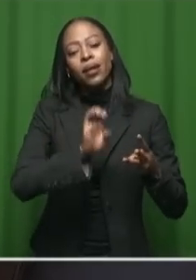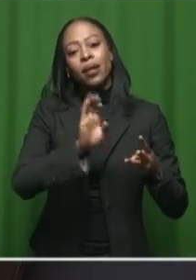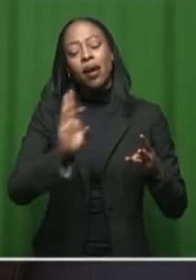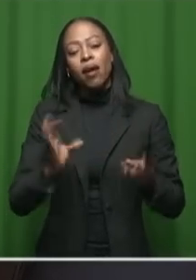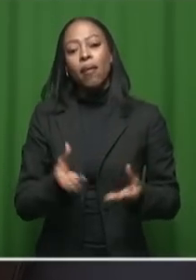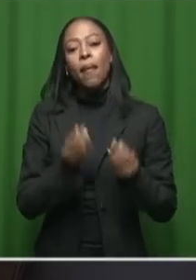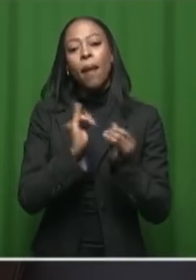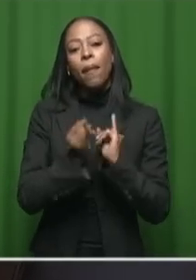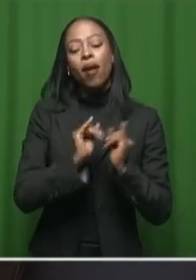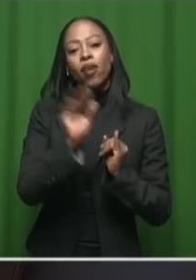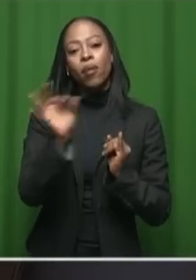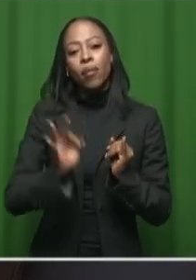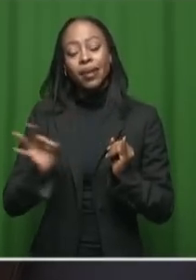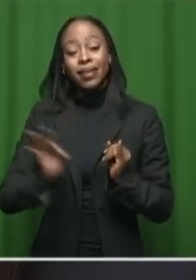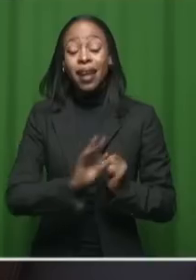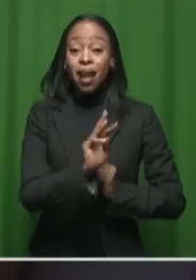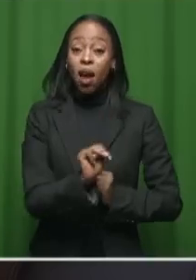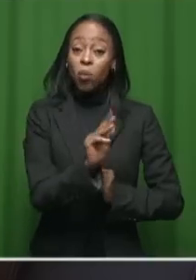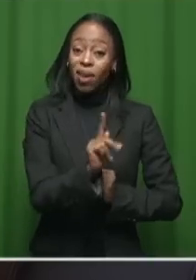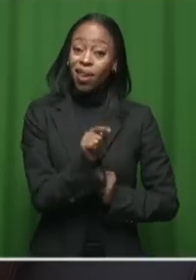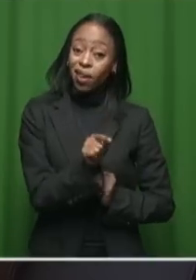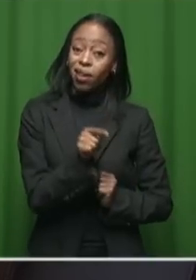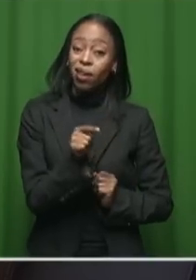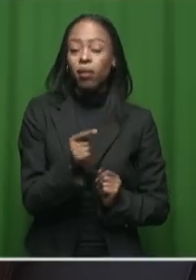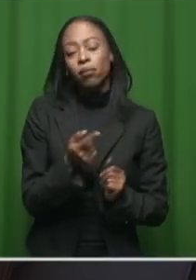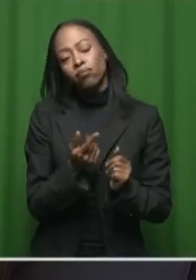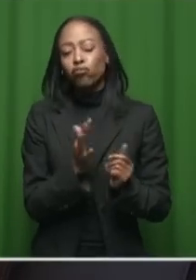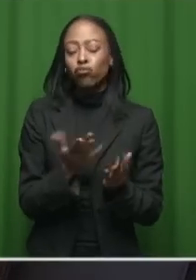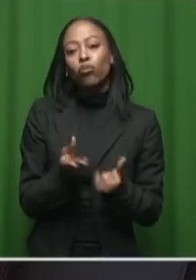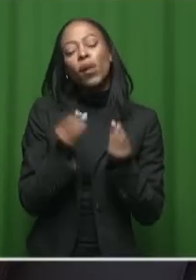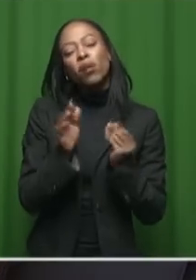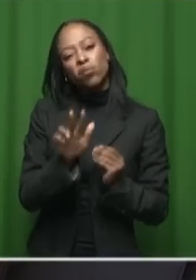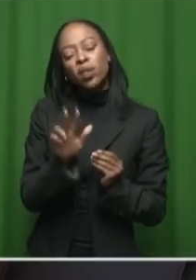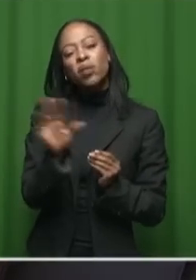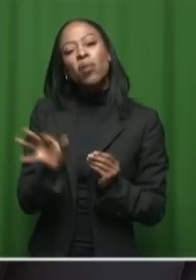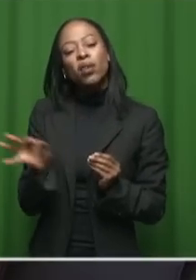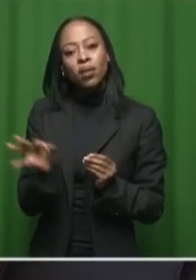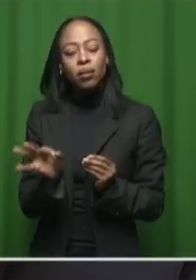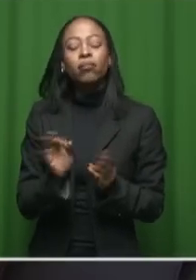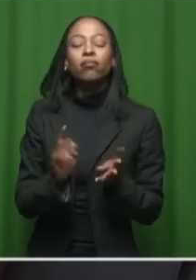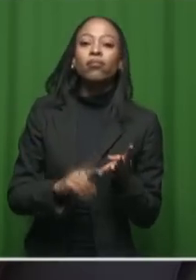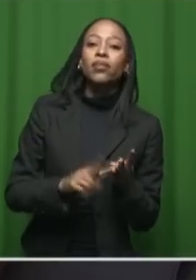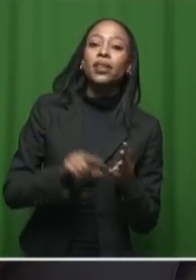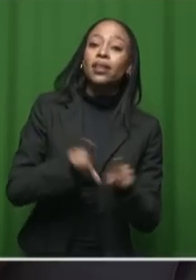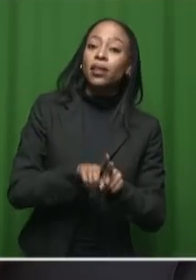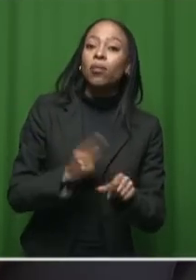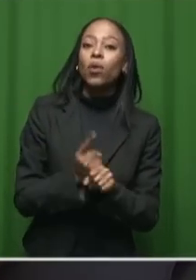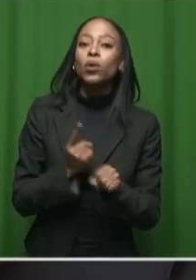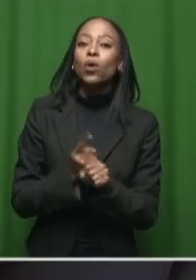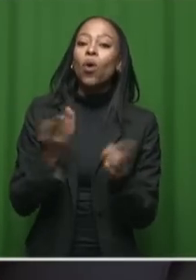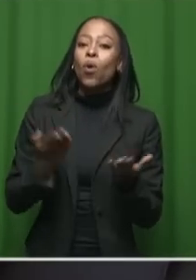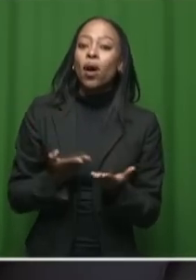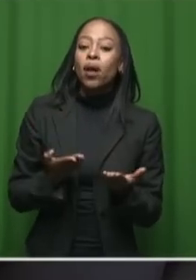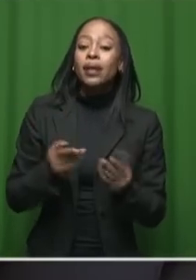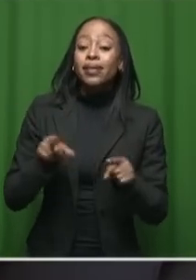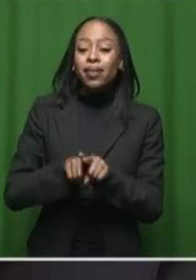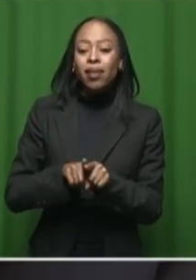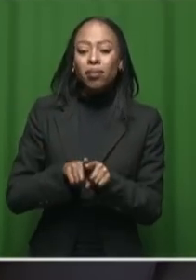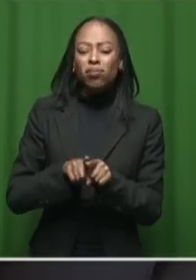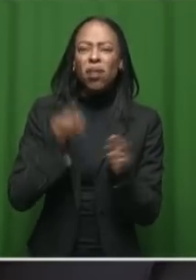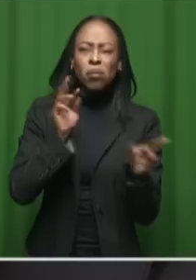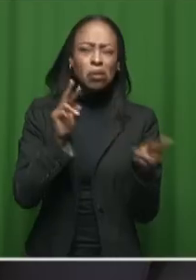11%, Umkhonto we Sizwe party coming closely at 8%, and as well as, let me take a look